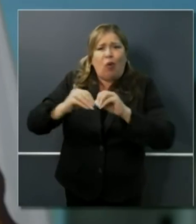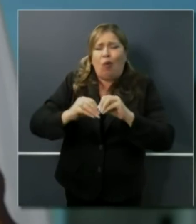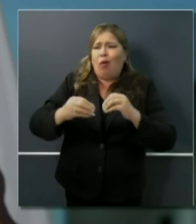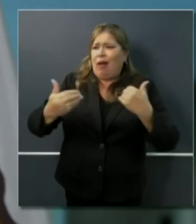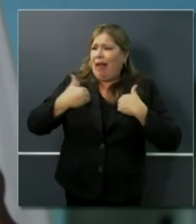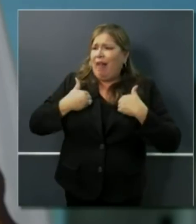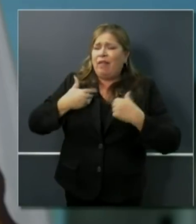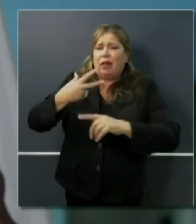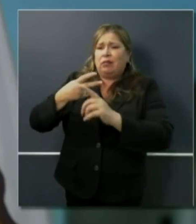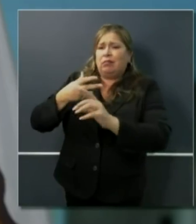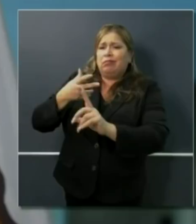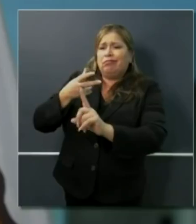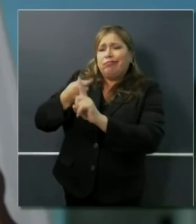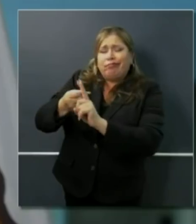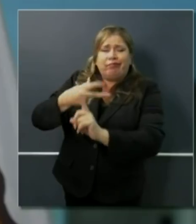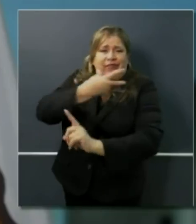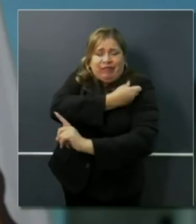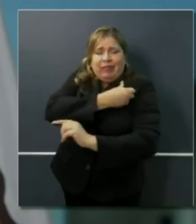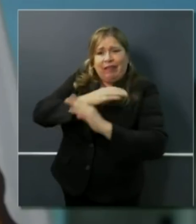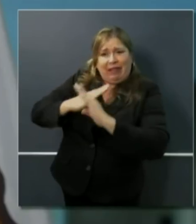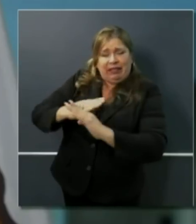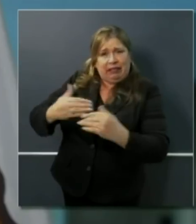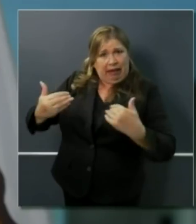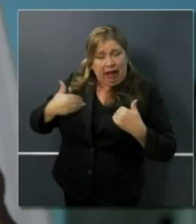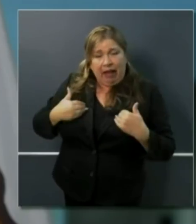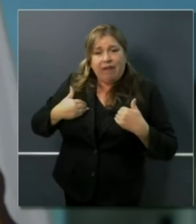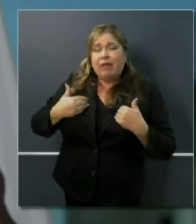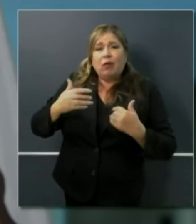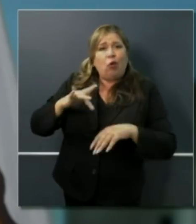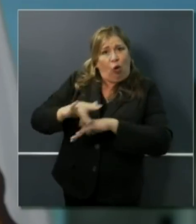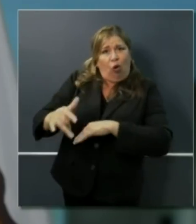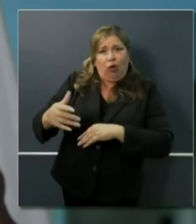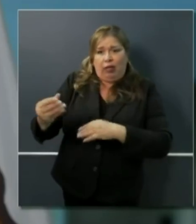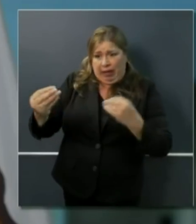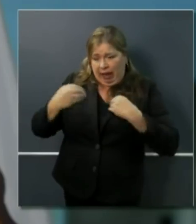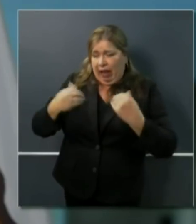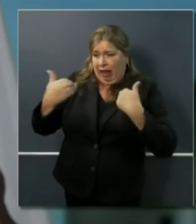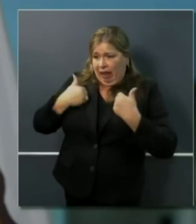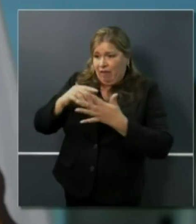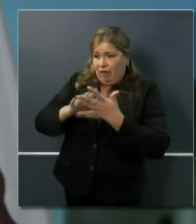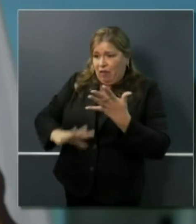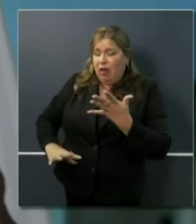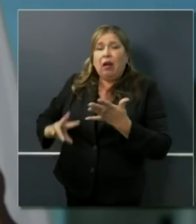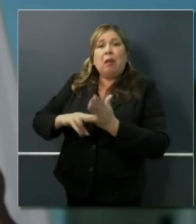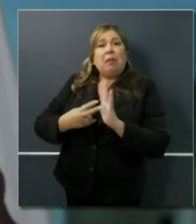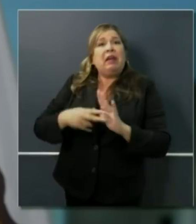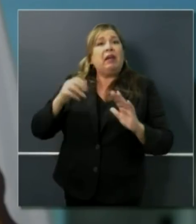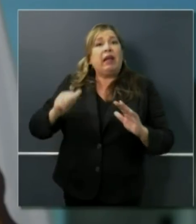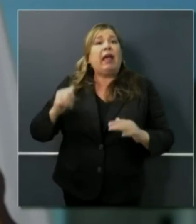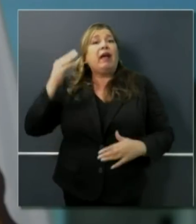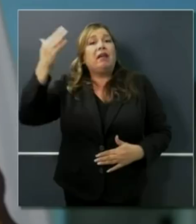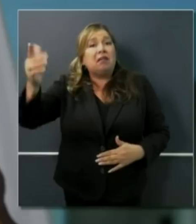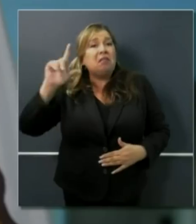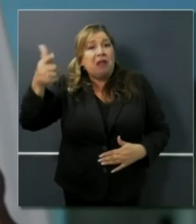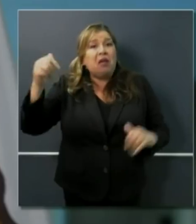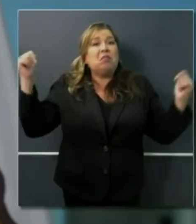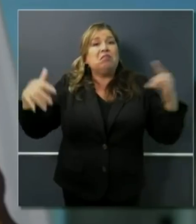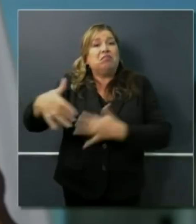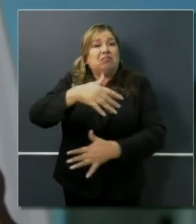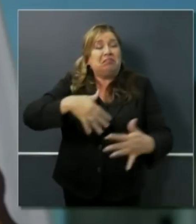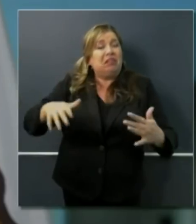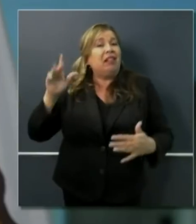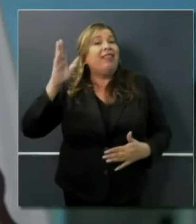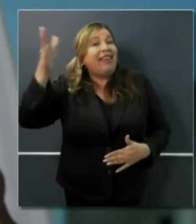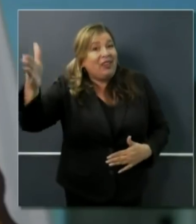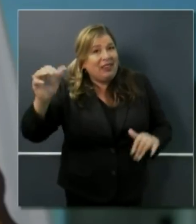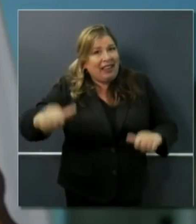get vaccines earlier than we anticipated that can change that dynamic. So I want to caution my own words in that context. But